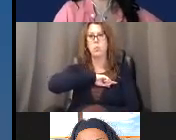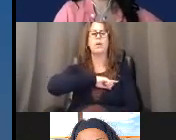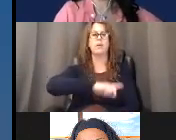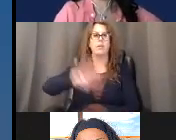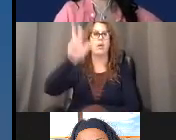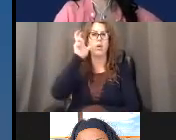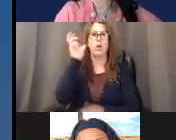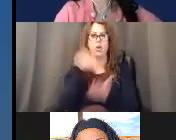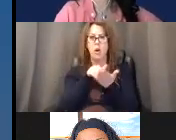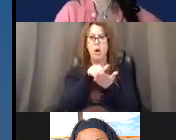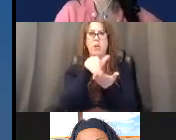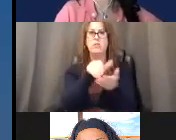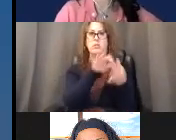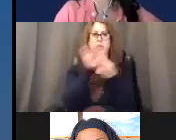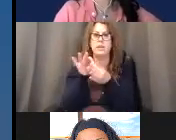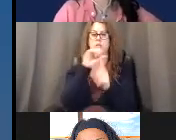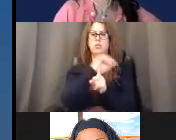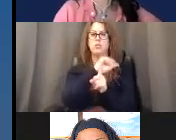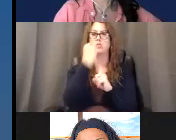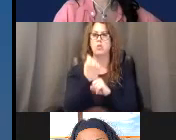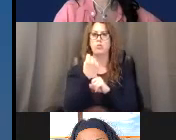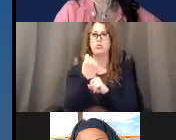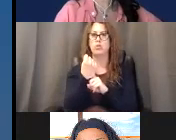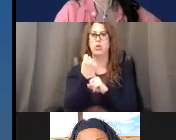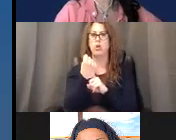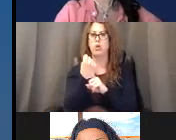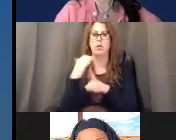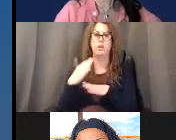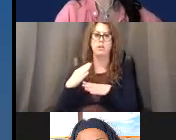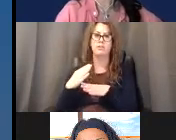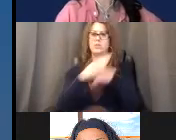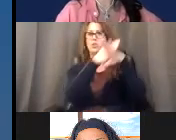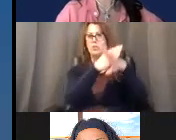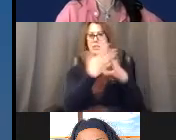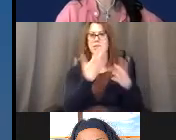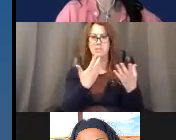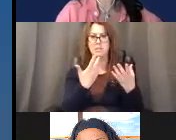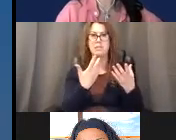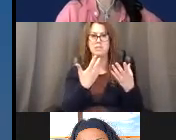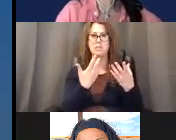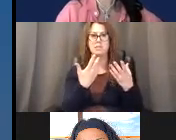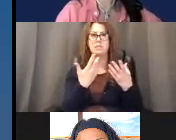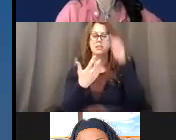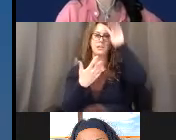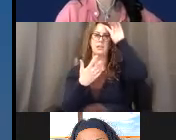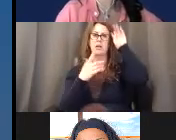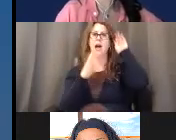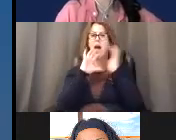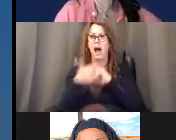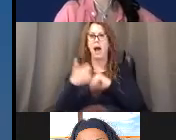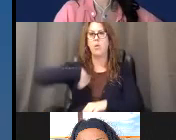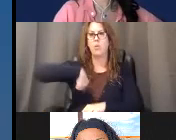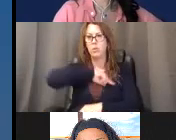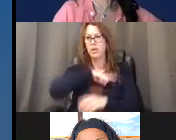just what a kind of a brilliant way that health was able to, as a sector, kind of address these root